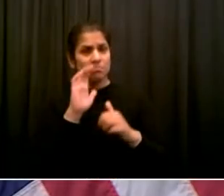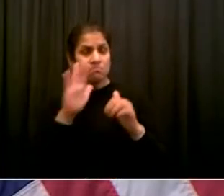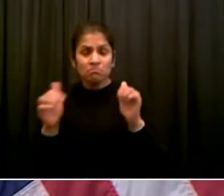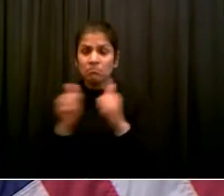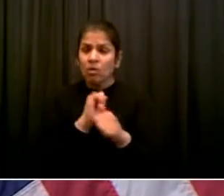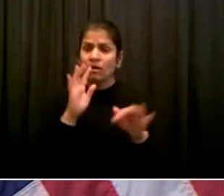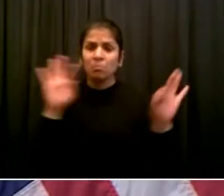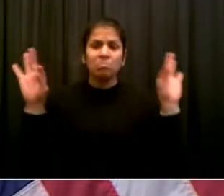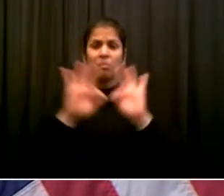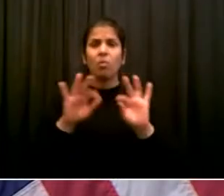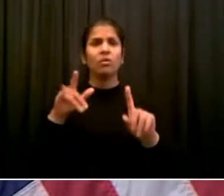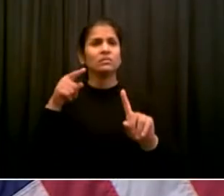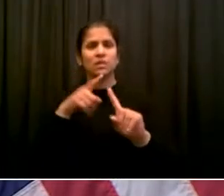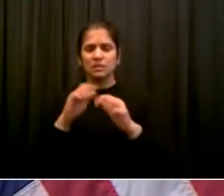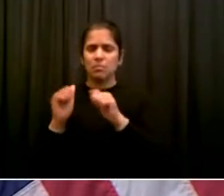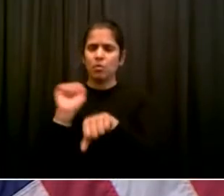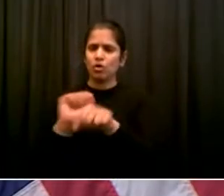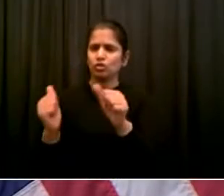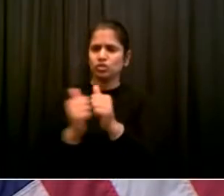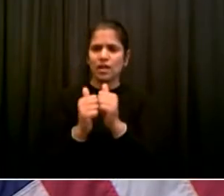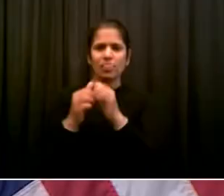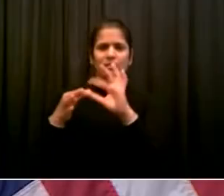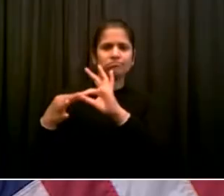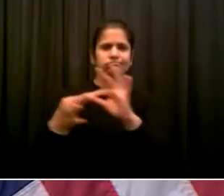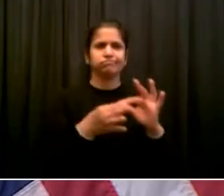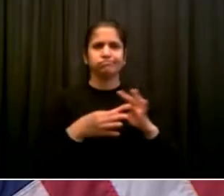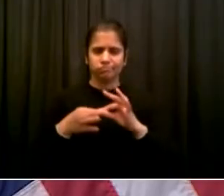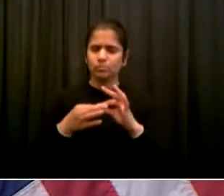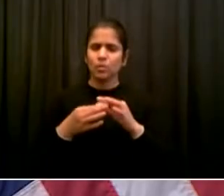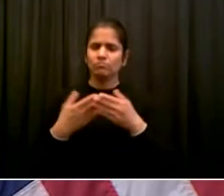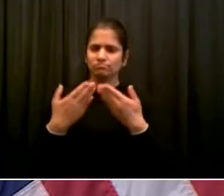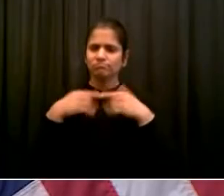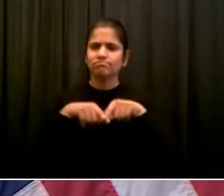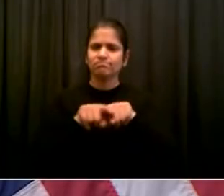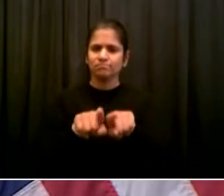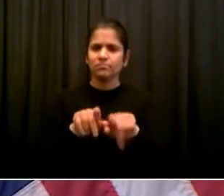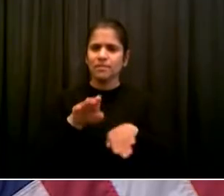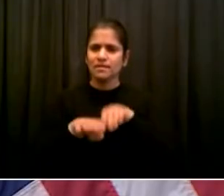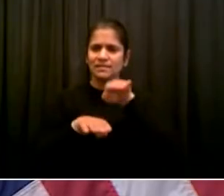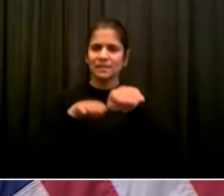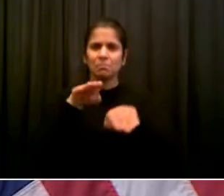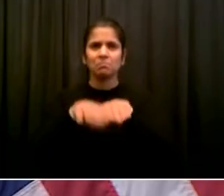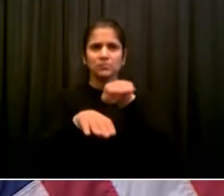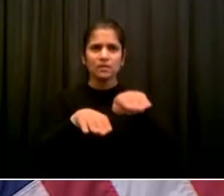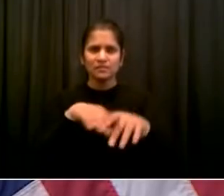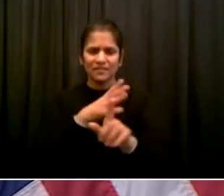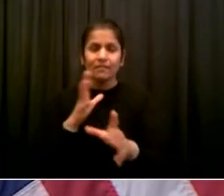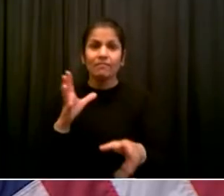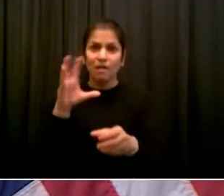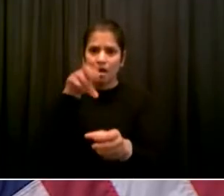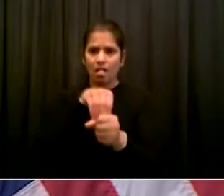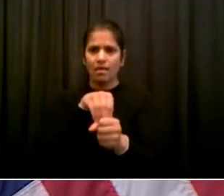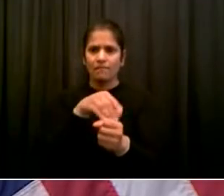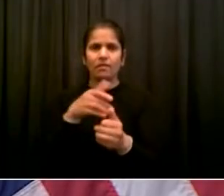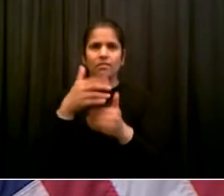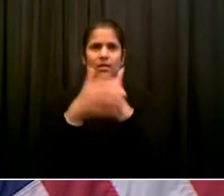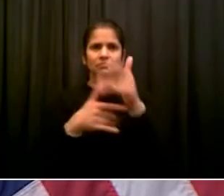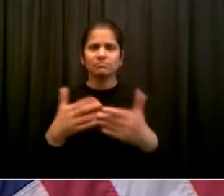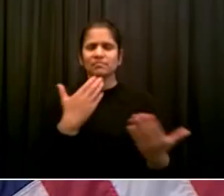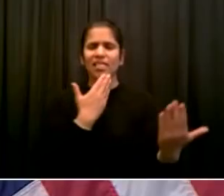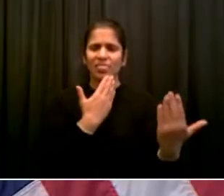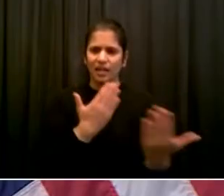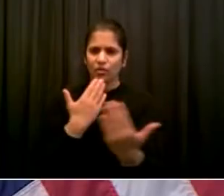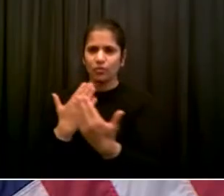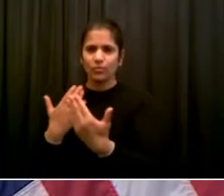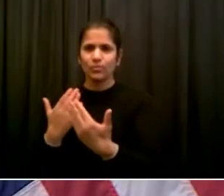as one city? So to all New Yorkers that took part in this process, I say thank you. I also want to thank the members of the NYPD that